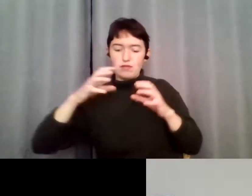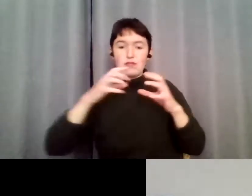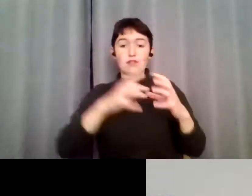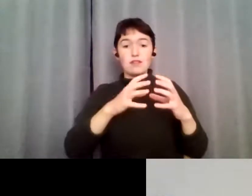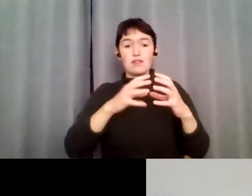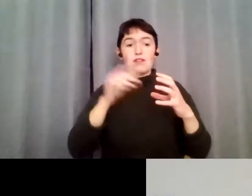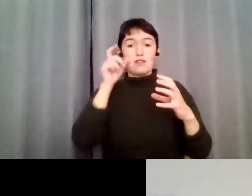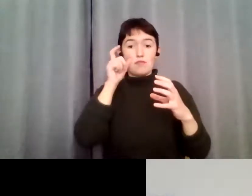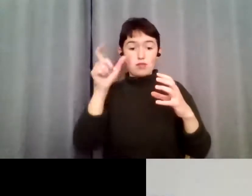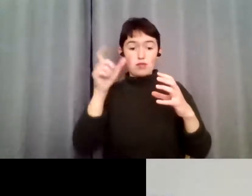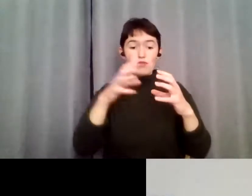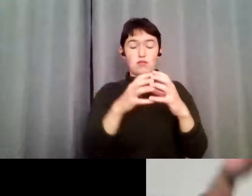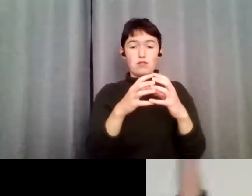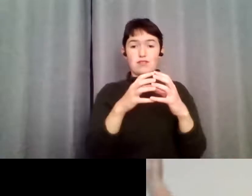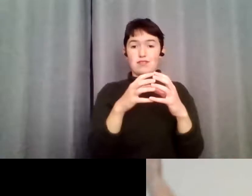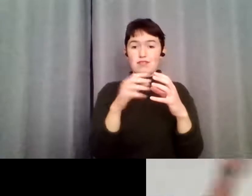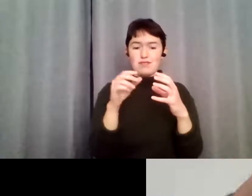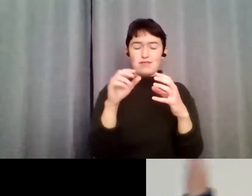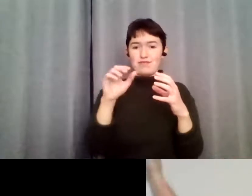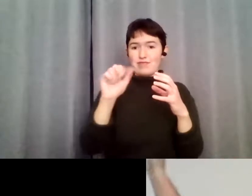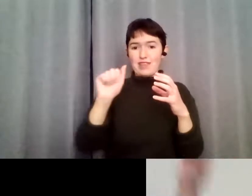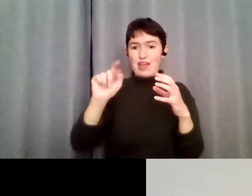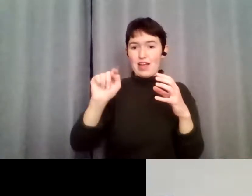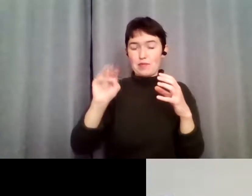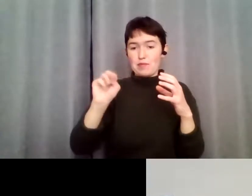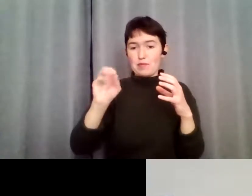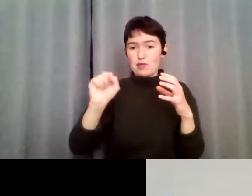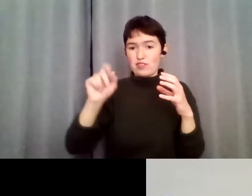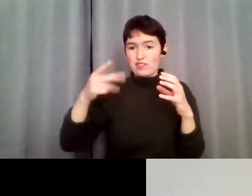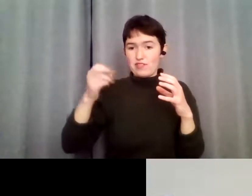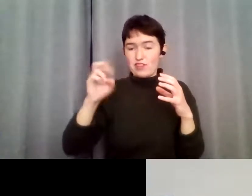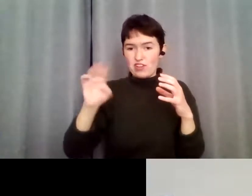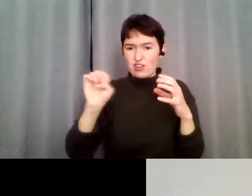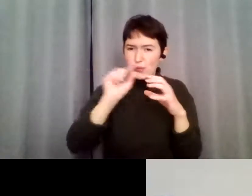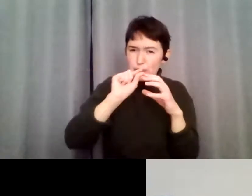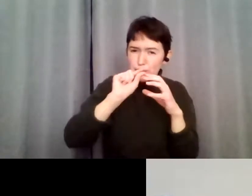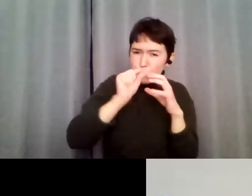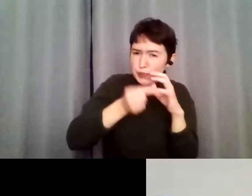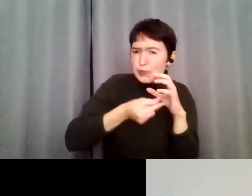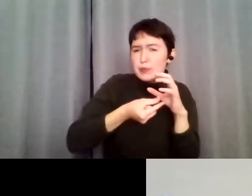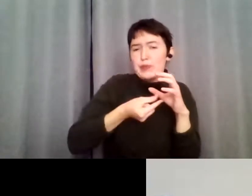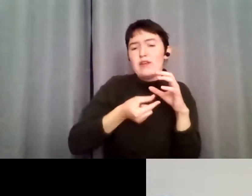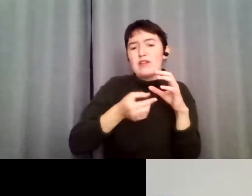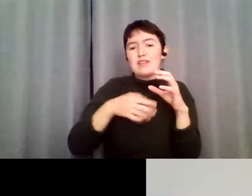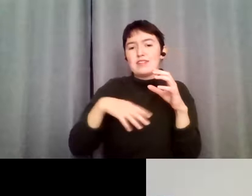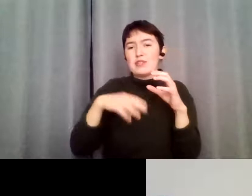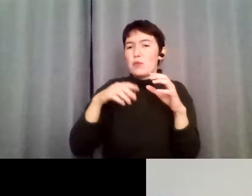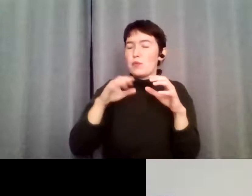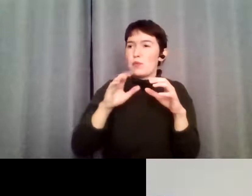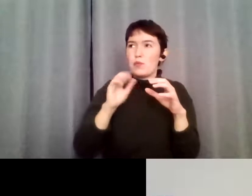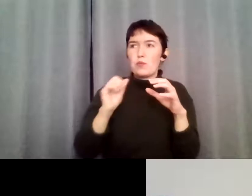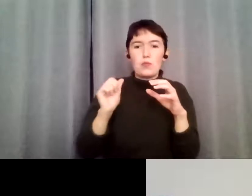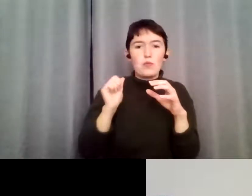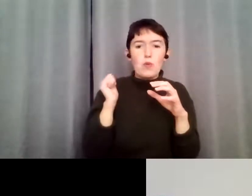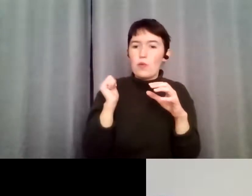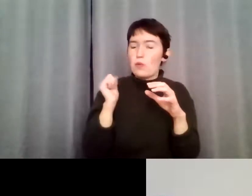the ice even a little bit, it would be really hard to stop all of that water just going off into space. But let's say we collected